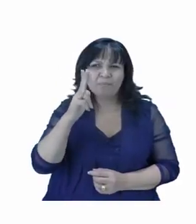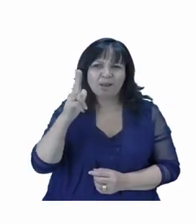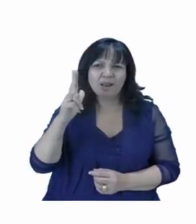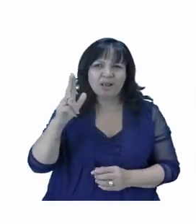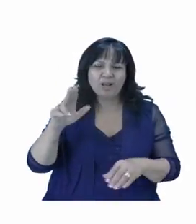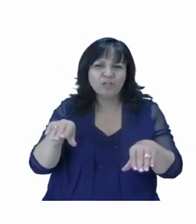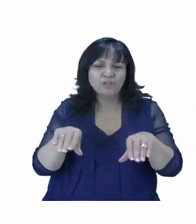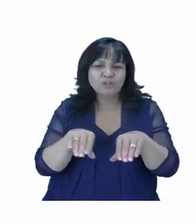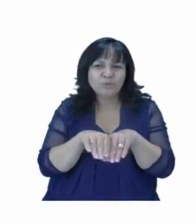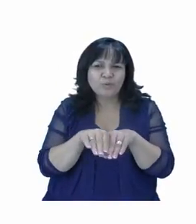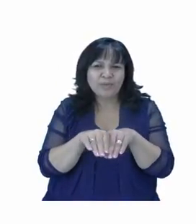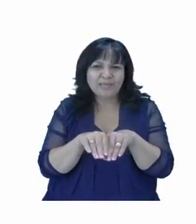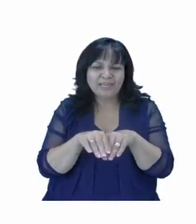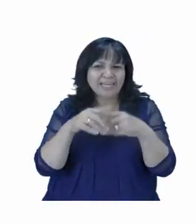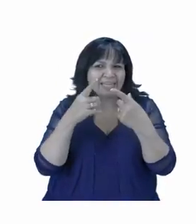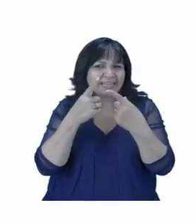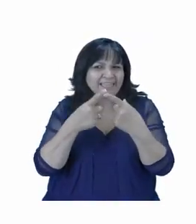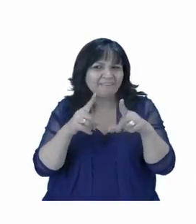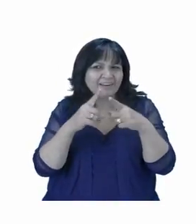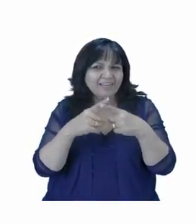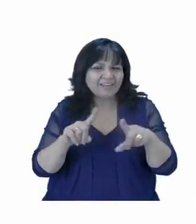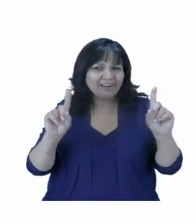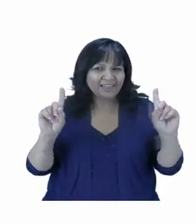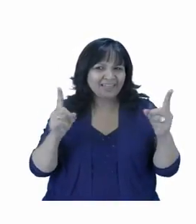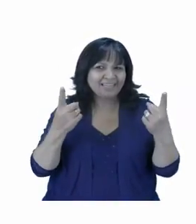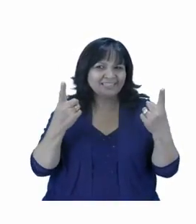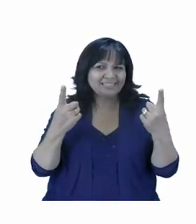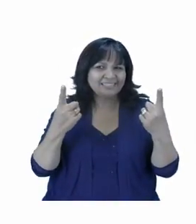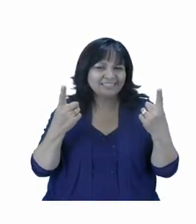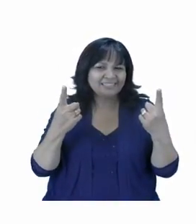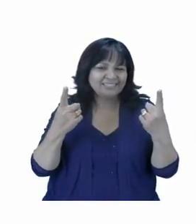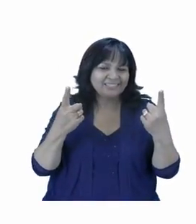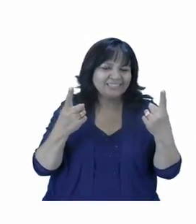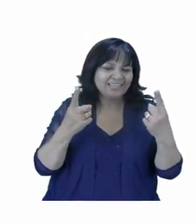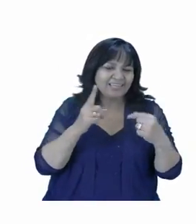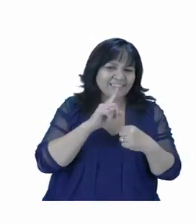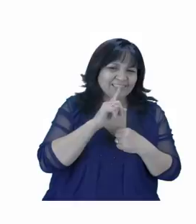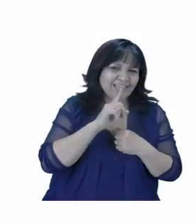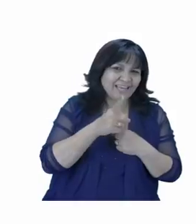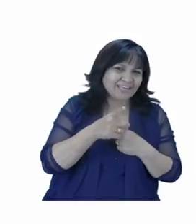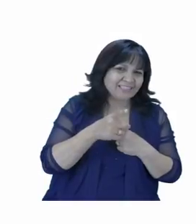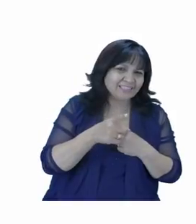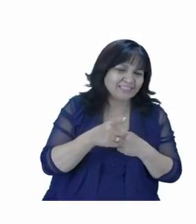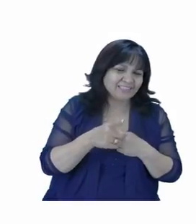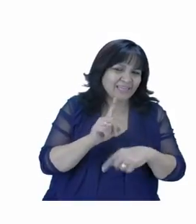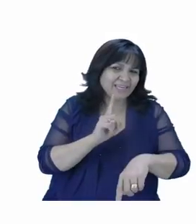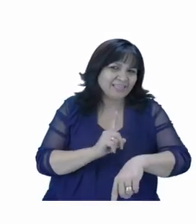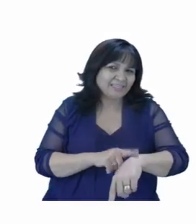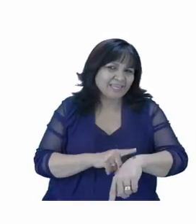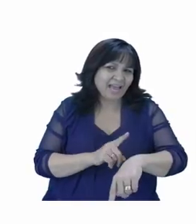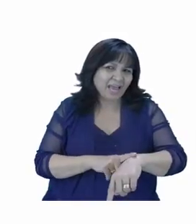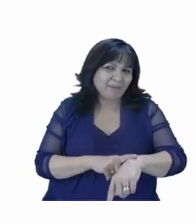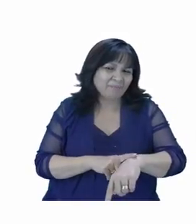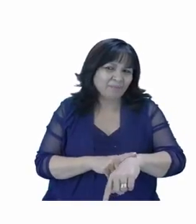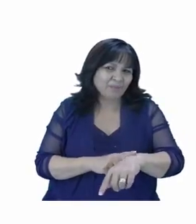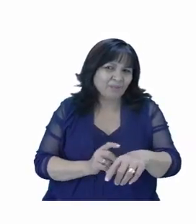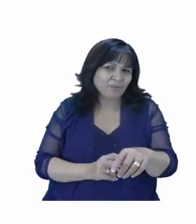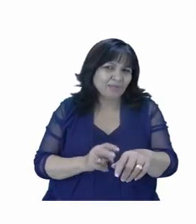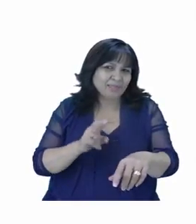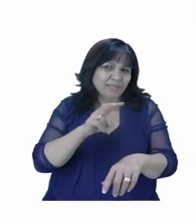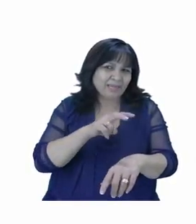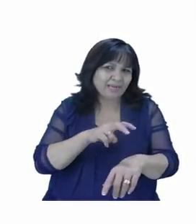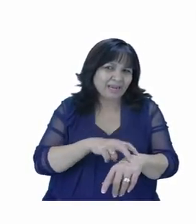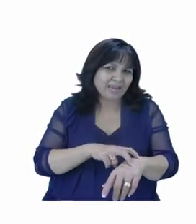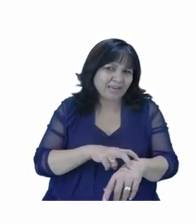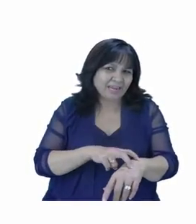4 different things. And it says, time to get ready for